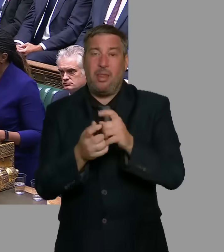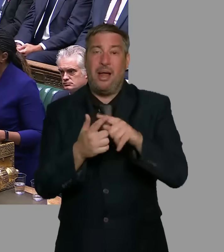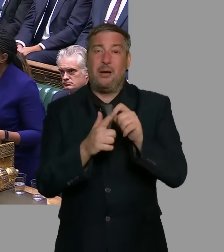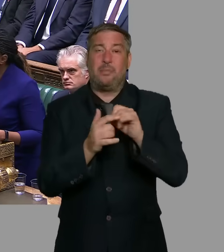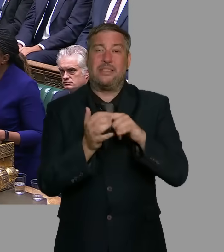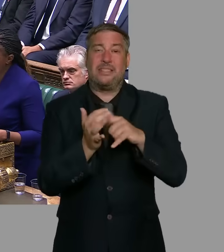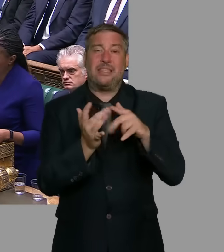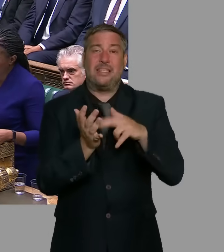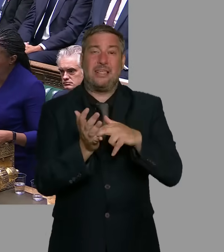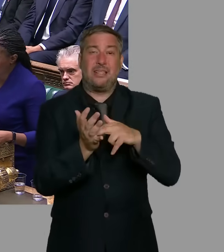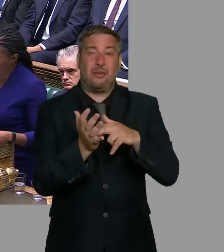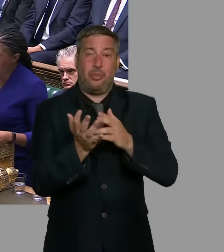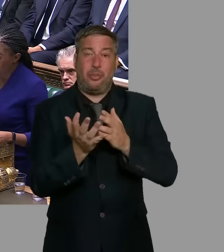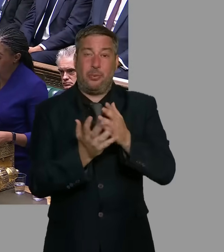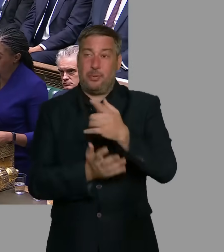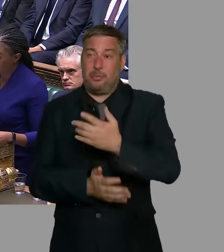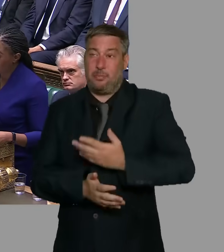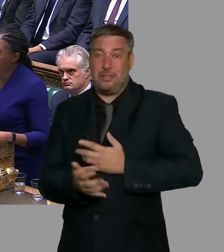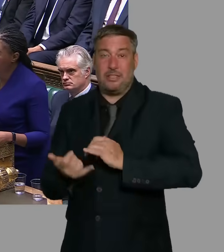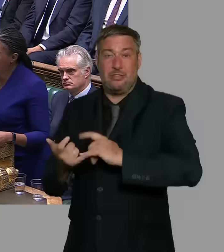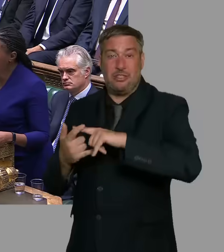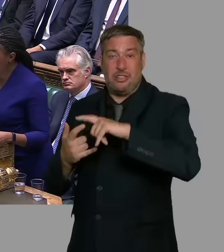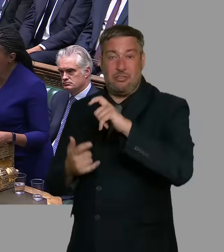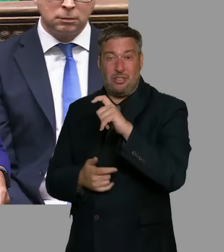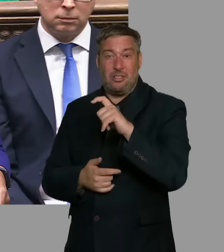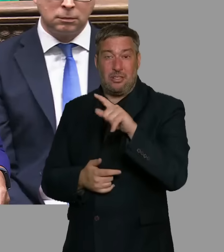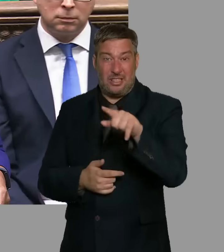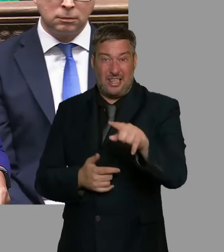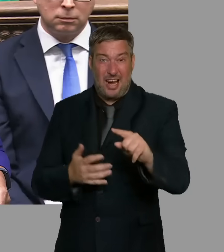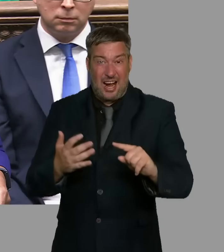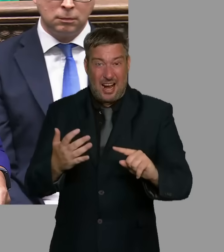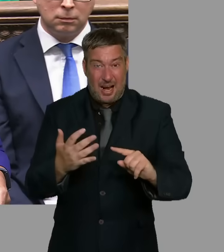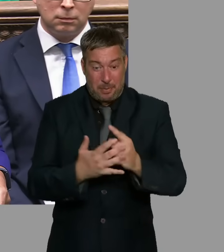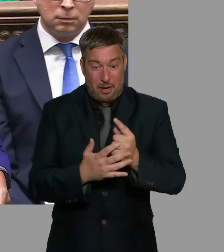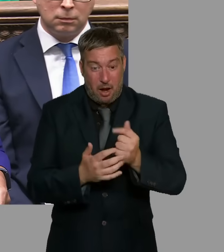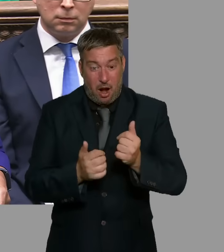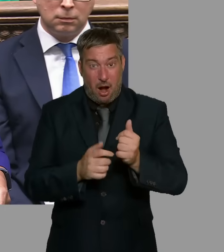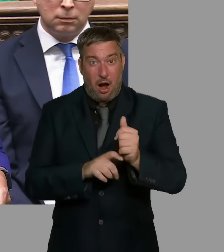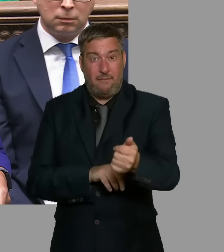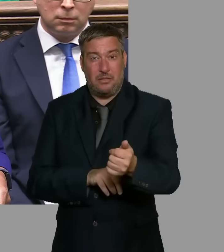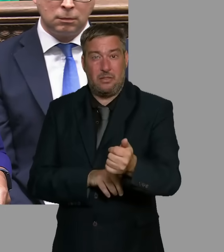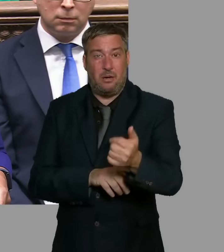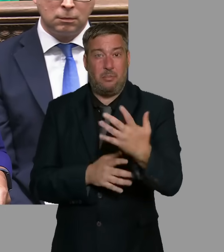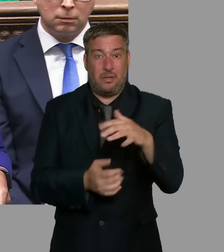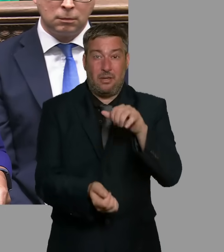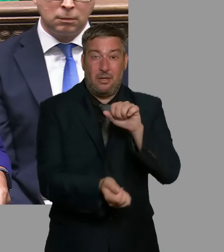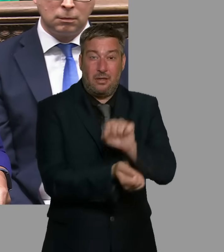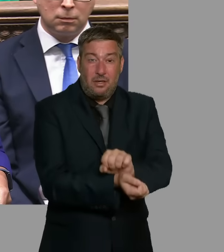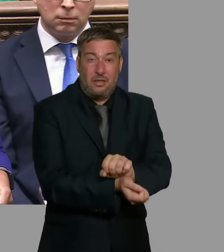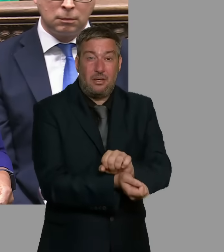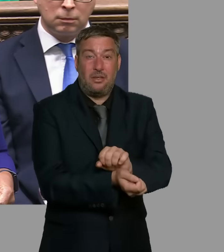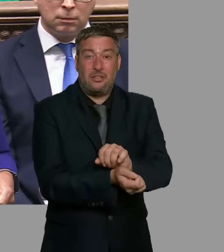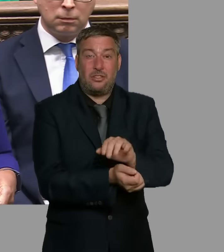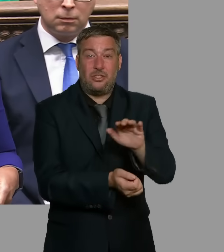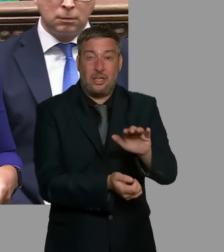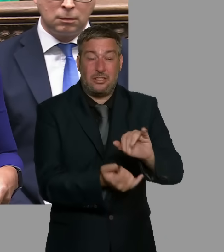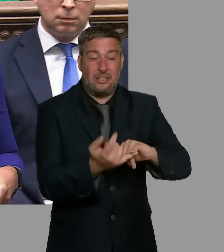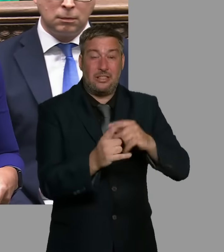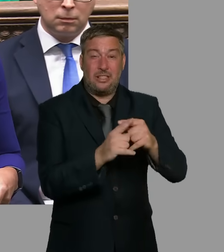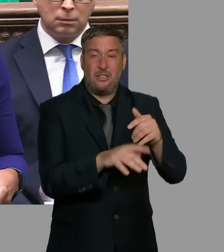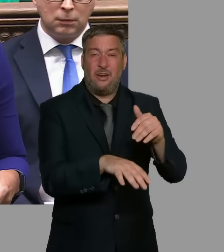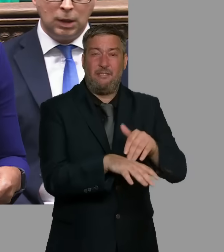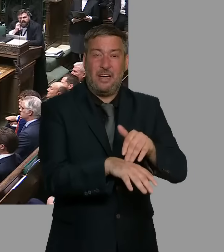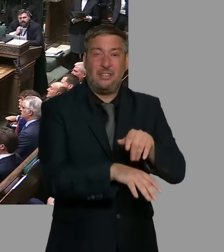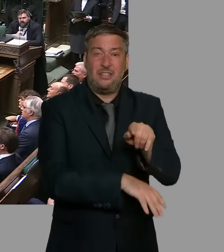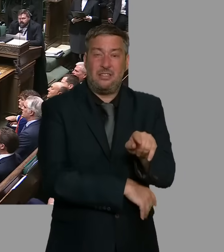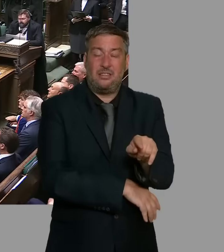offences. Given this new information, does the Prime Minister really think it is tenable for our ambassador to remain